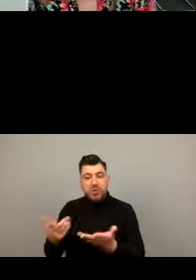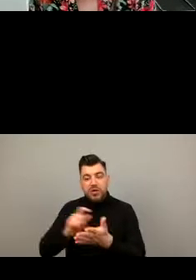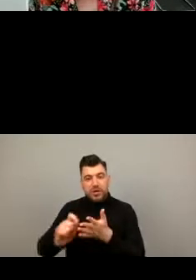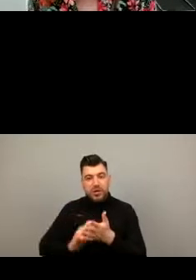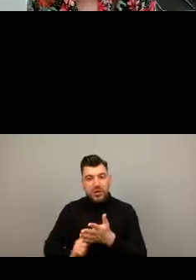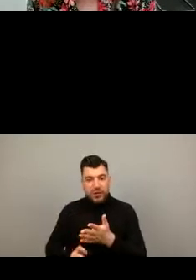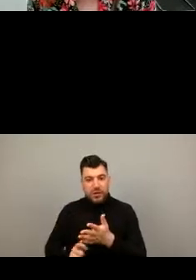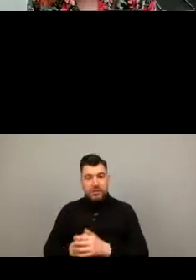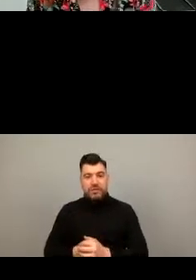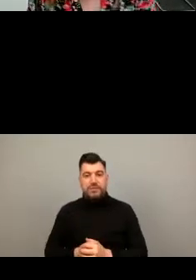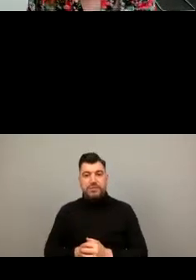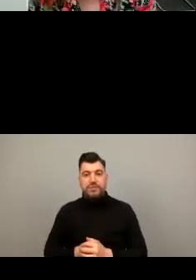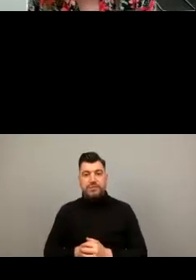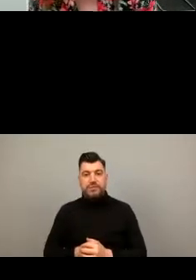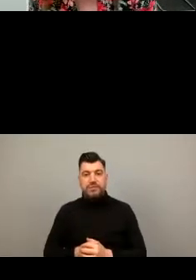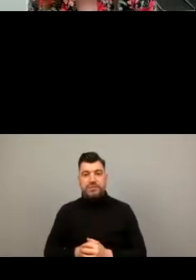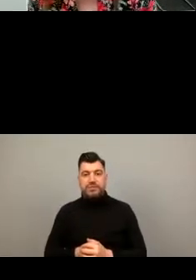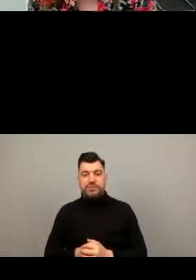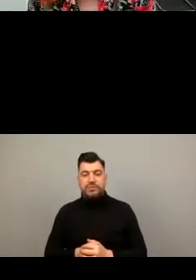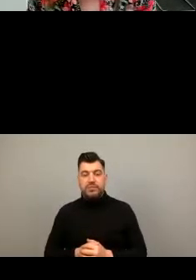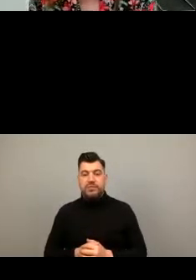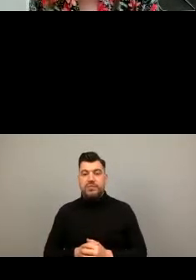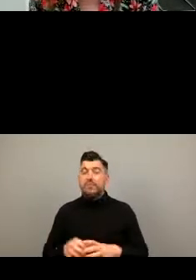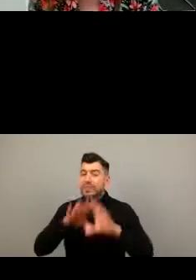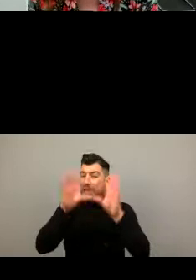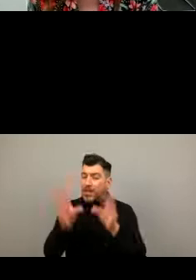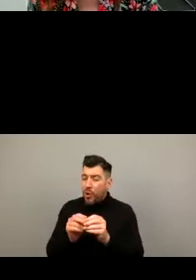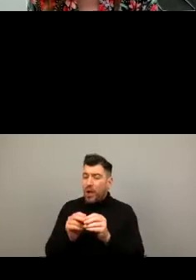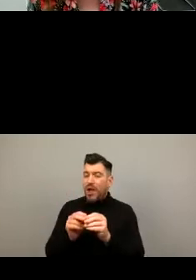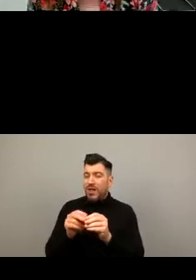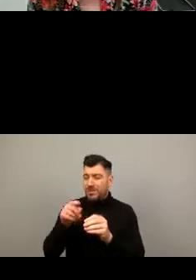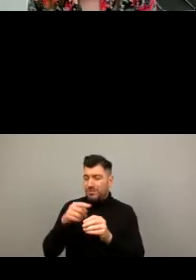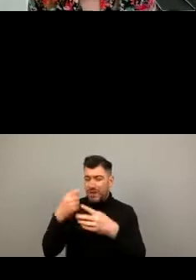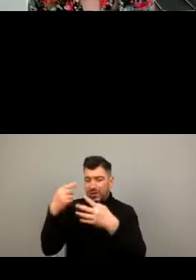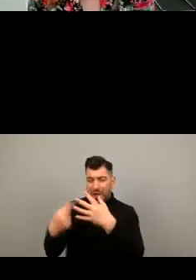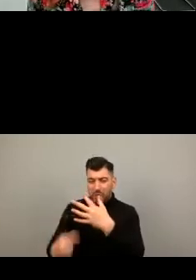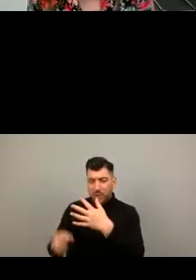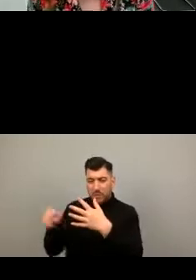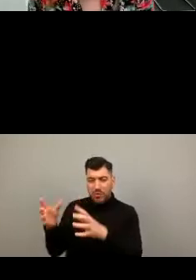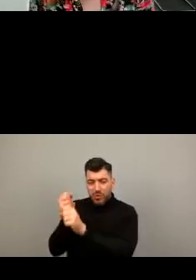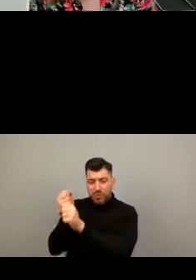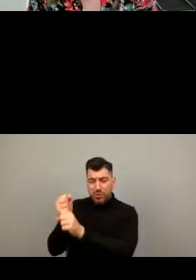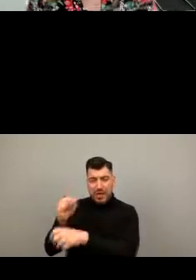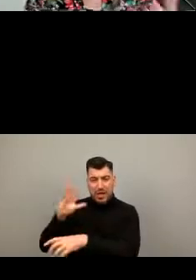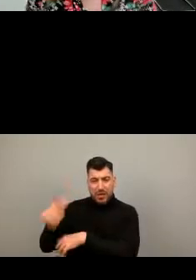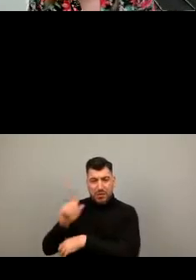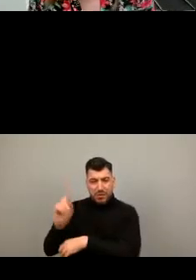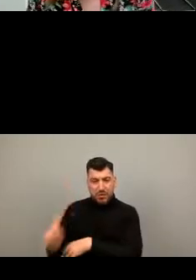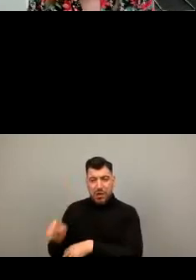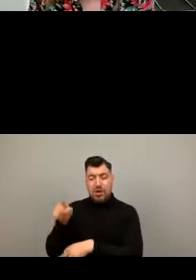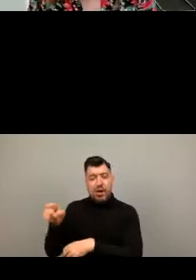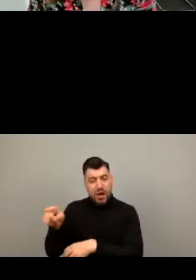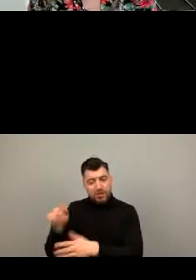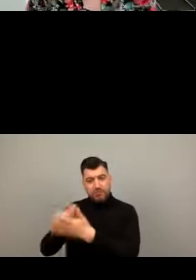of the tasks you regularly do. And for all other tasks, you should develop a routine. Perhaps you could start each quarter